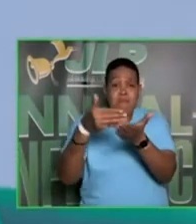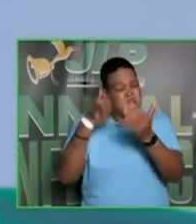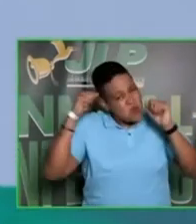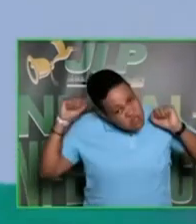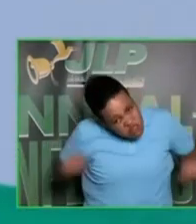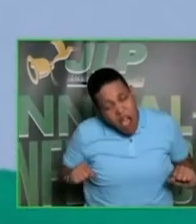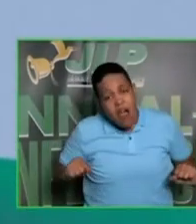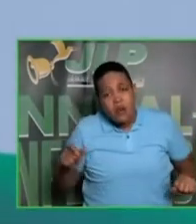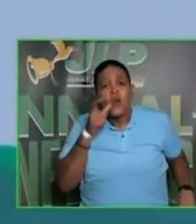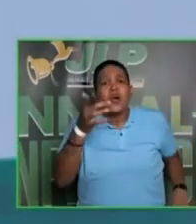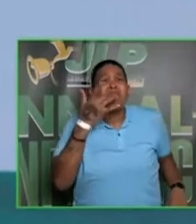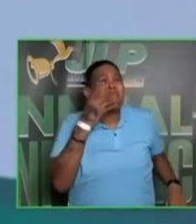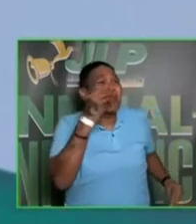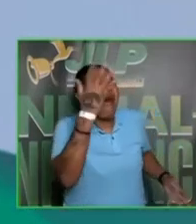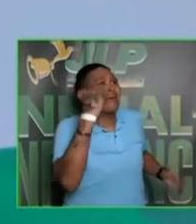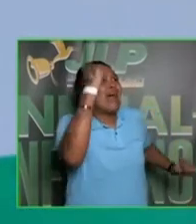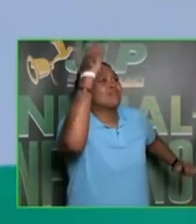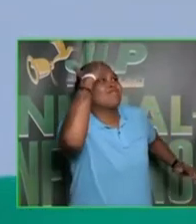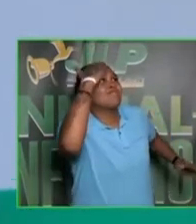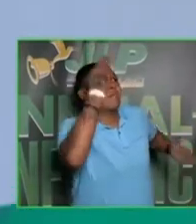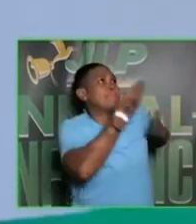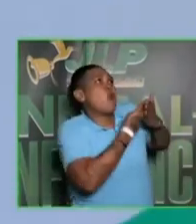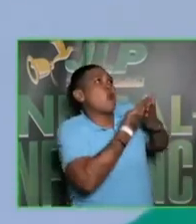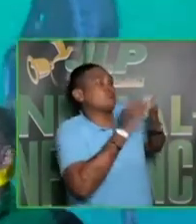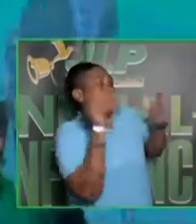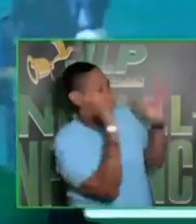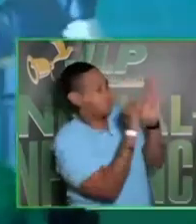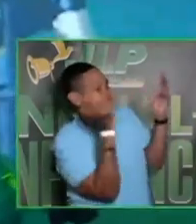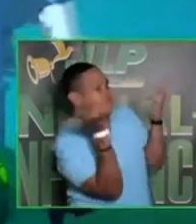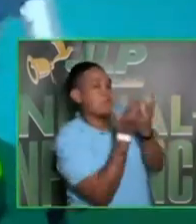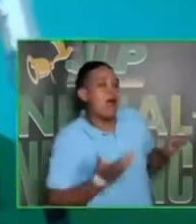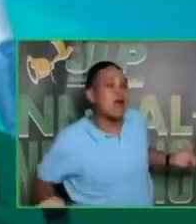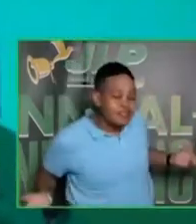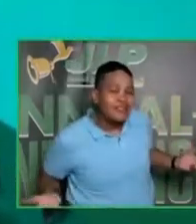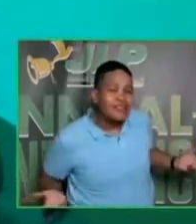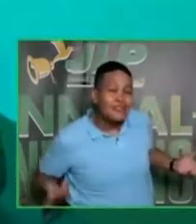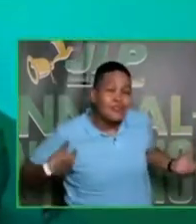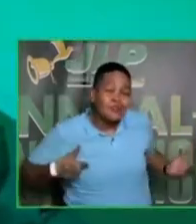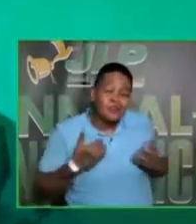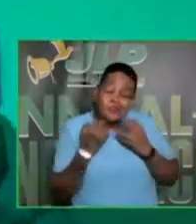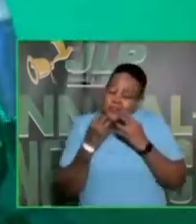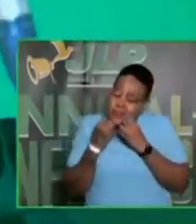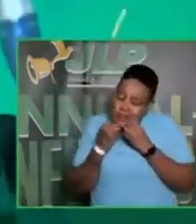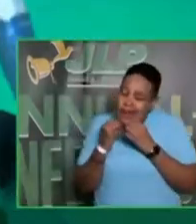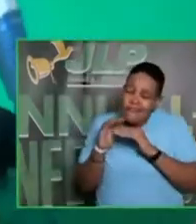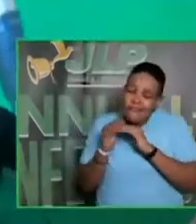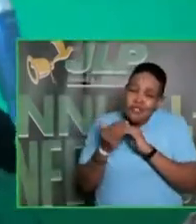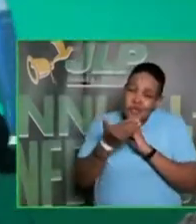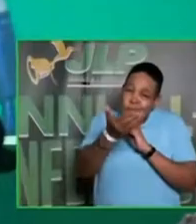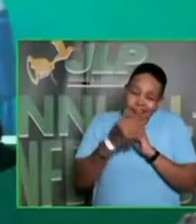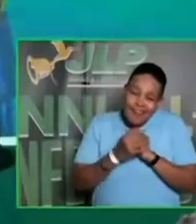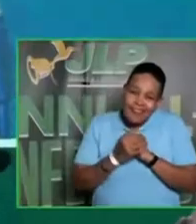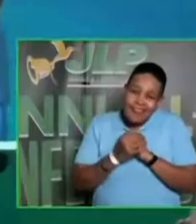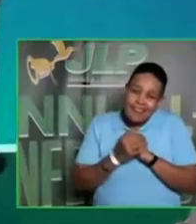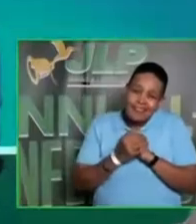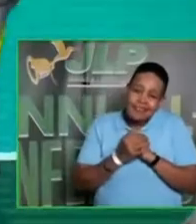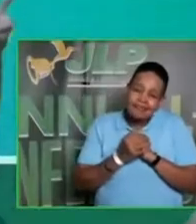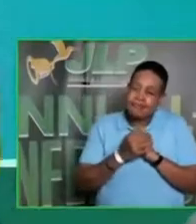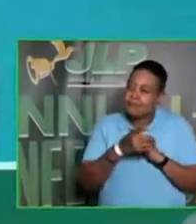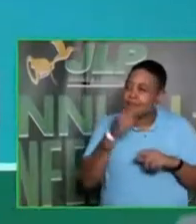vulnerable communities. LP cares for Jamaica. Come on, come on, come on, come on. Yes,